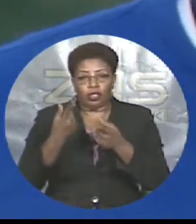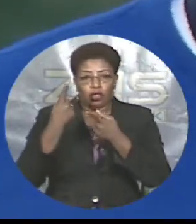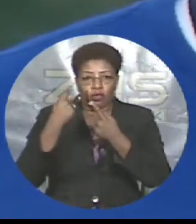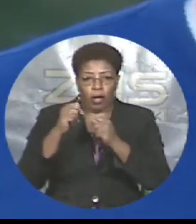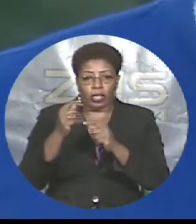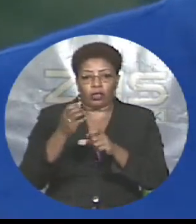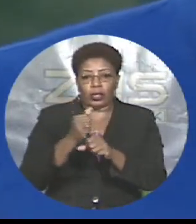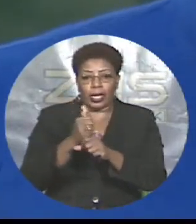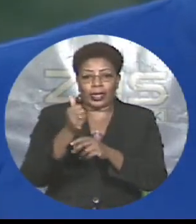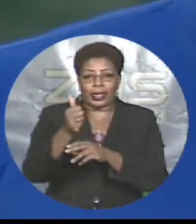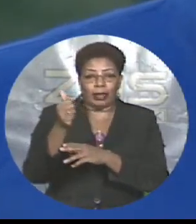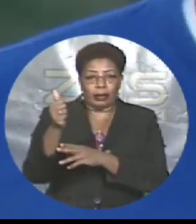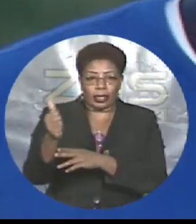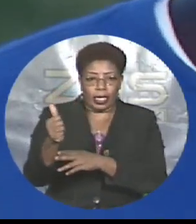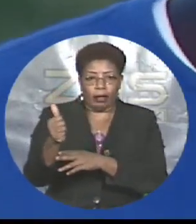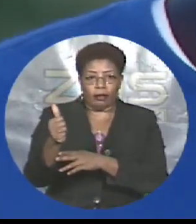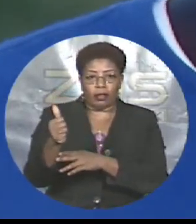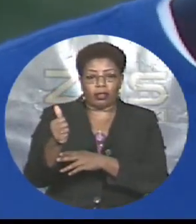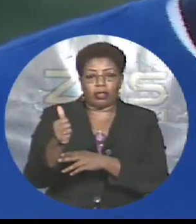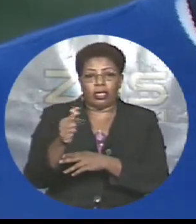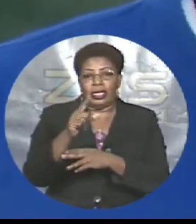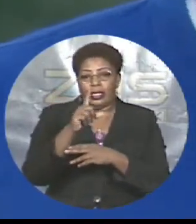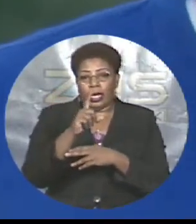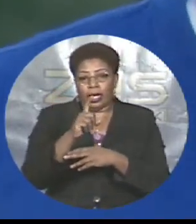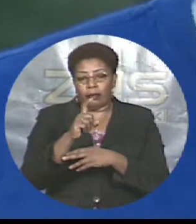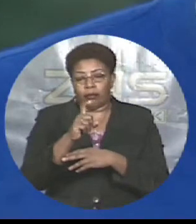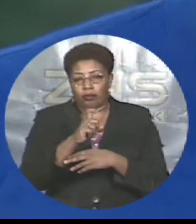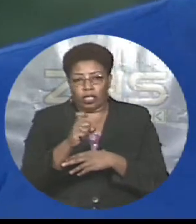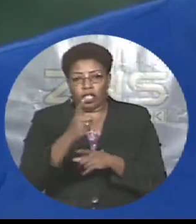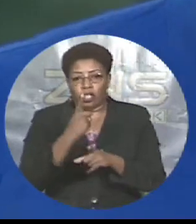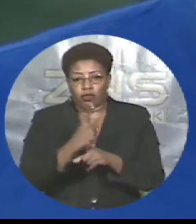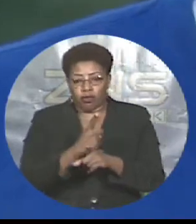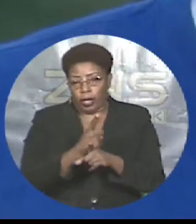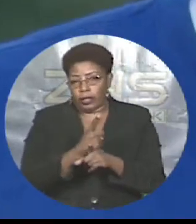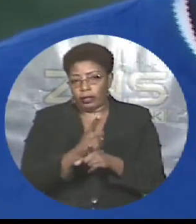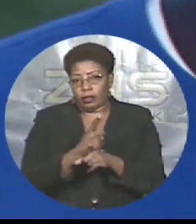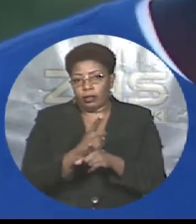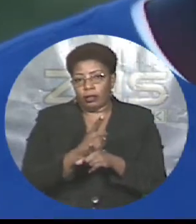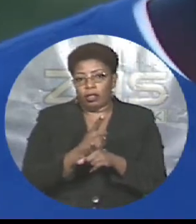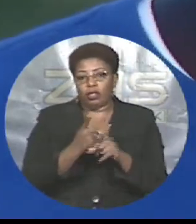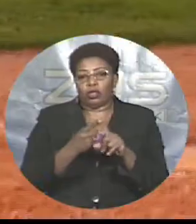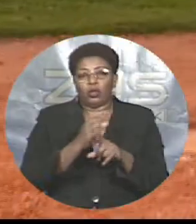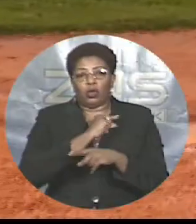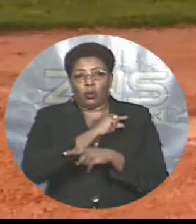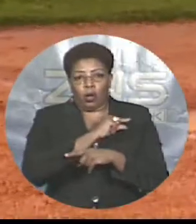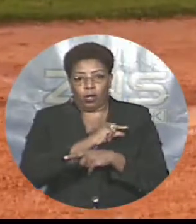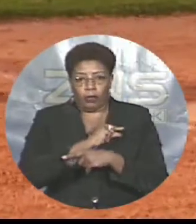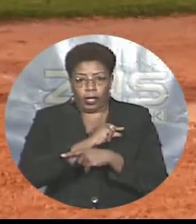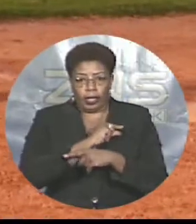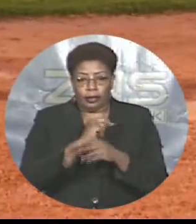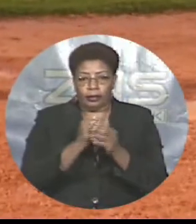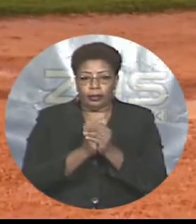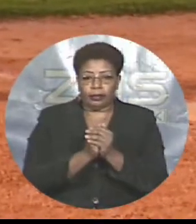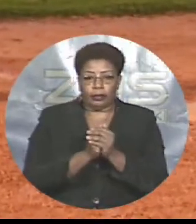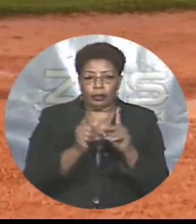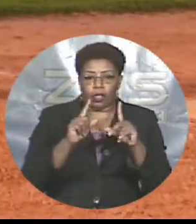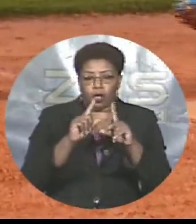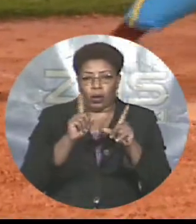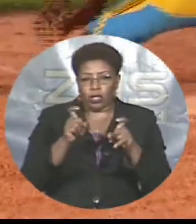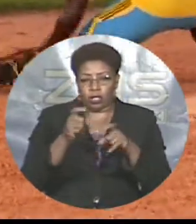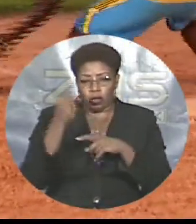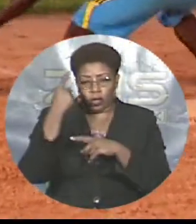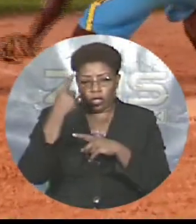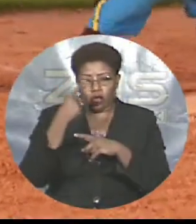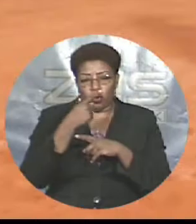get themselves where we need to be in order to qualify for these tournaments. You believe you have a better